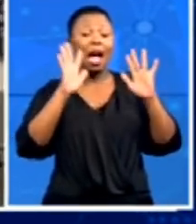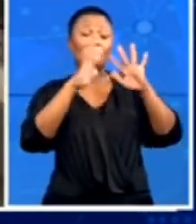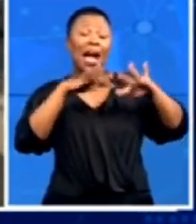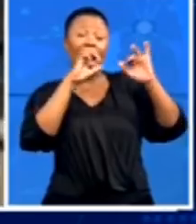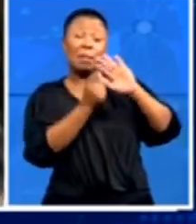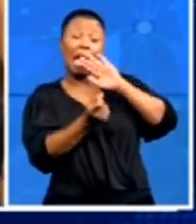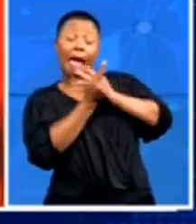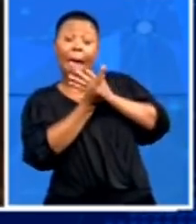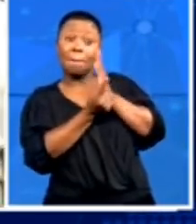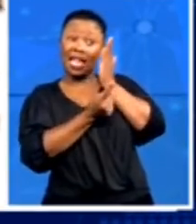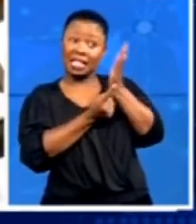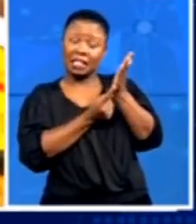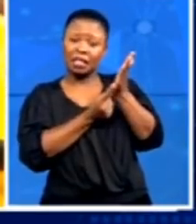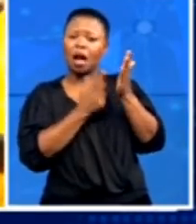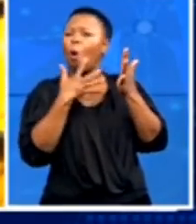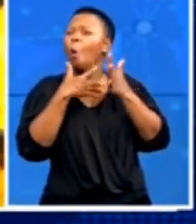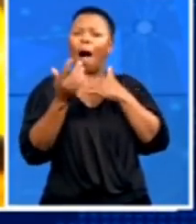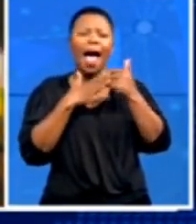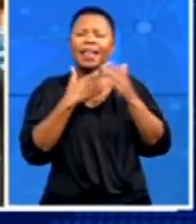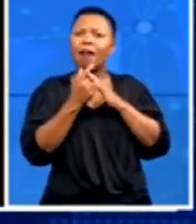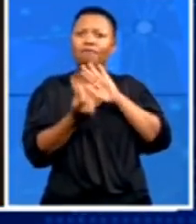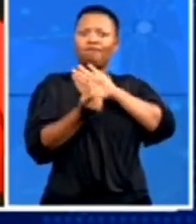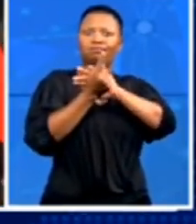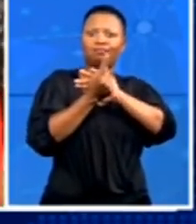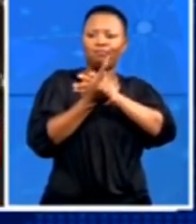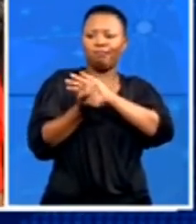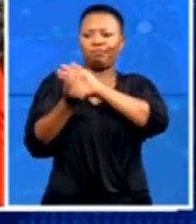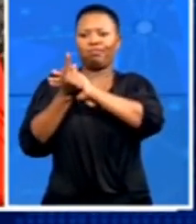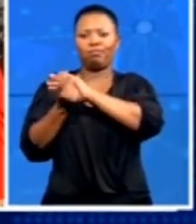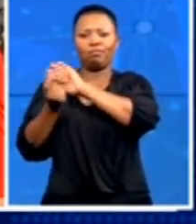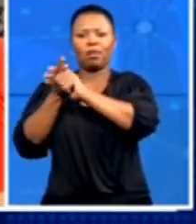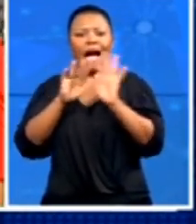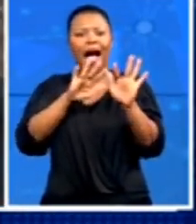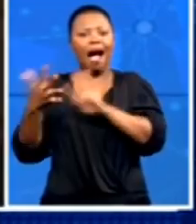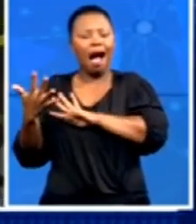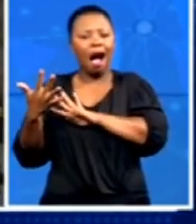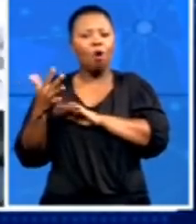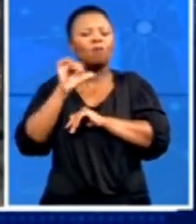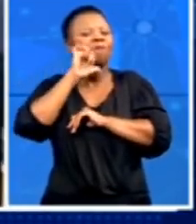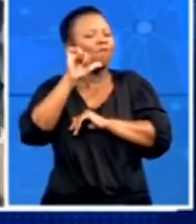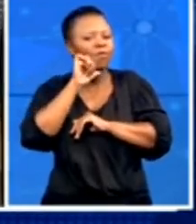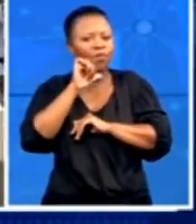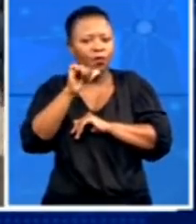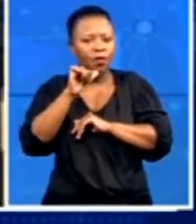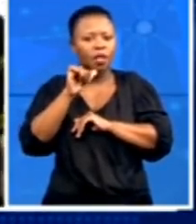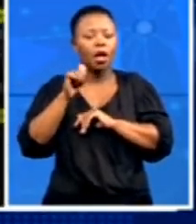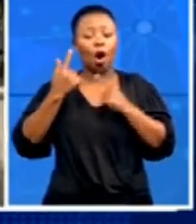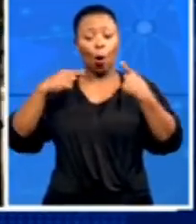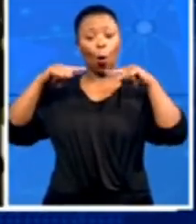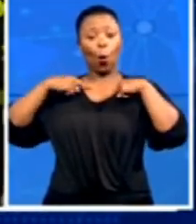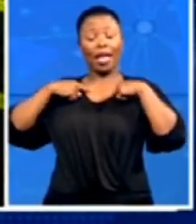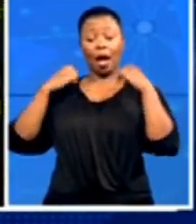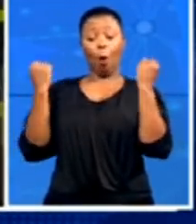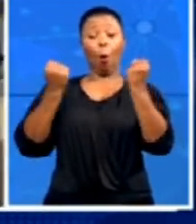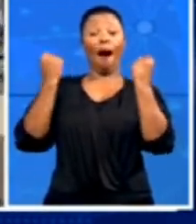the cause and how it may have happened, but it will definitely not stop the work of Parliament from continuing. Firstly,